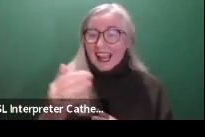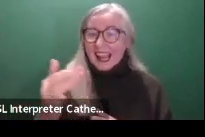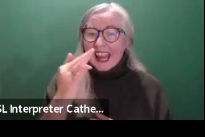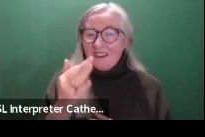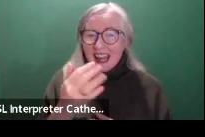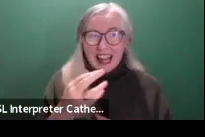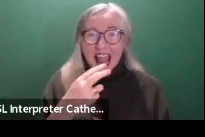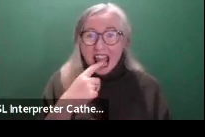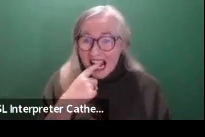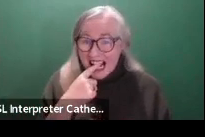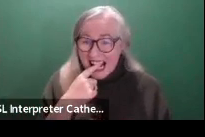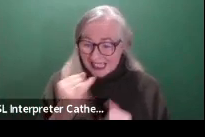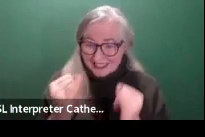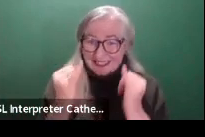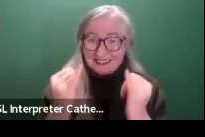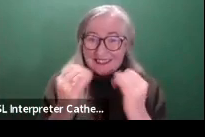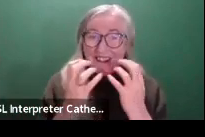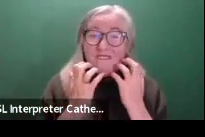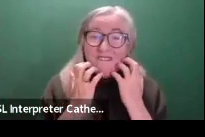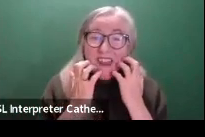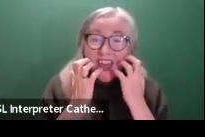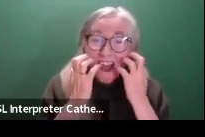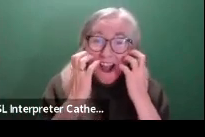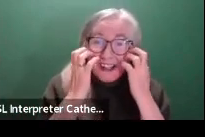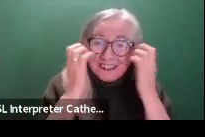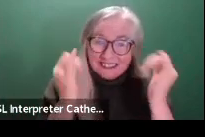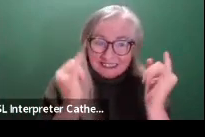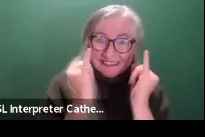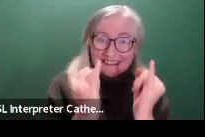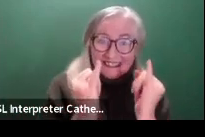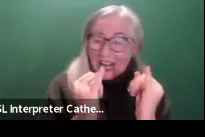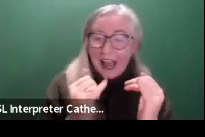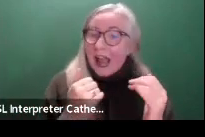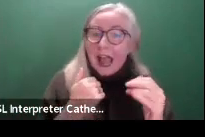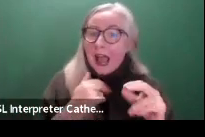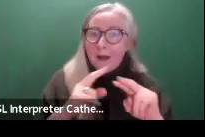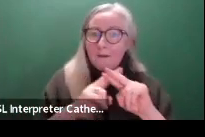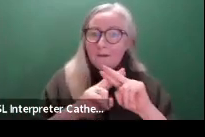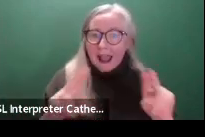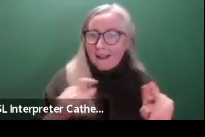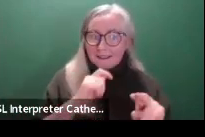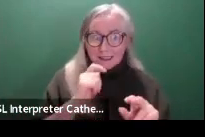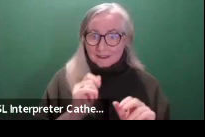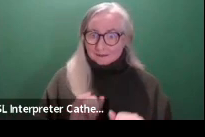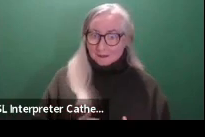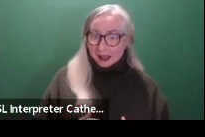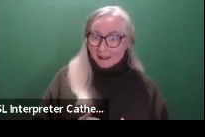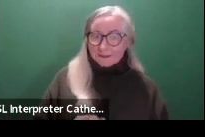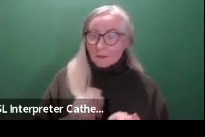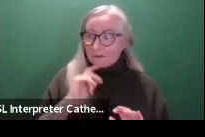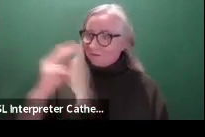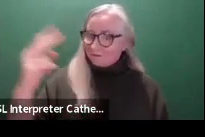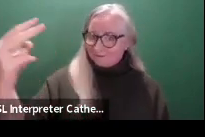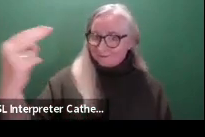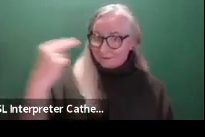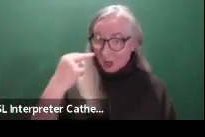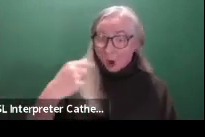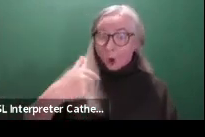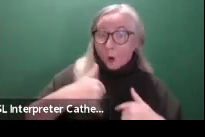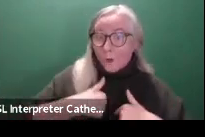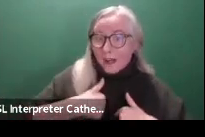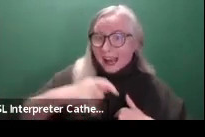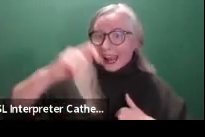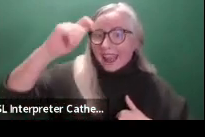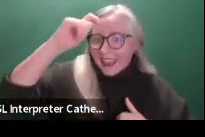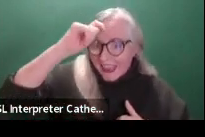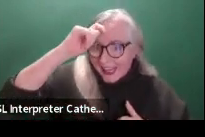hot flash, that they kind of record. I mean, I don't mean that these things are really necessarily overt. And I think quite often we think people